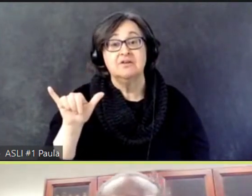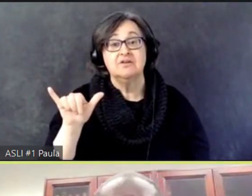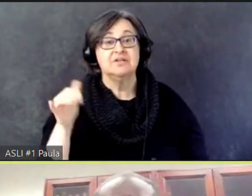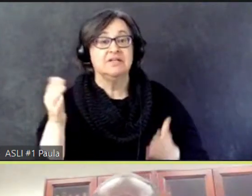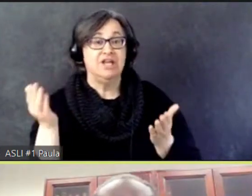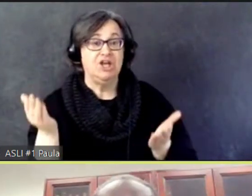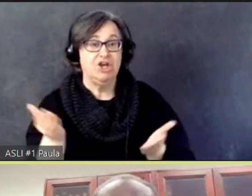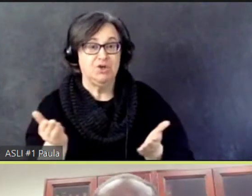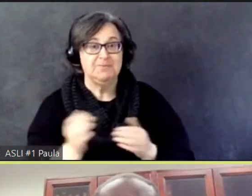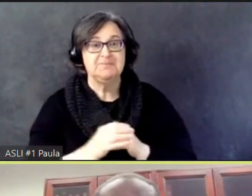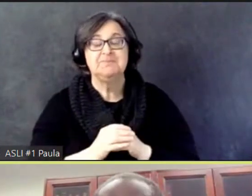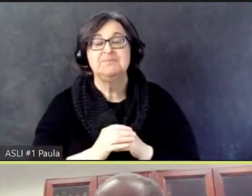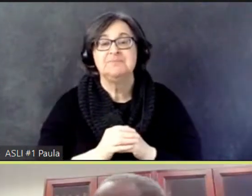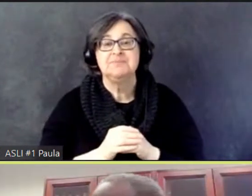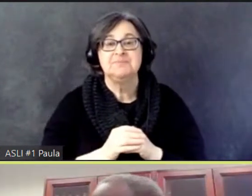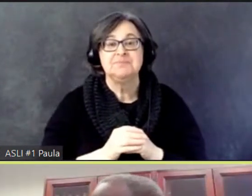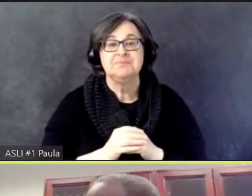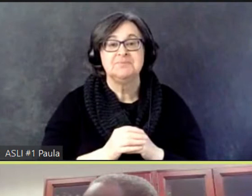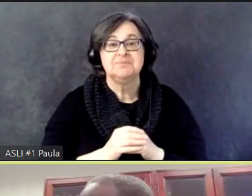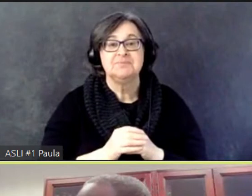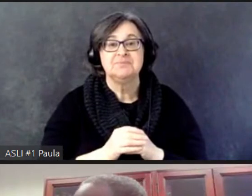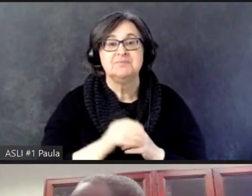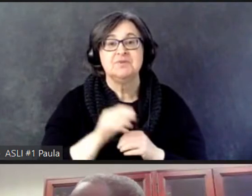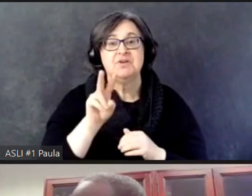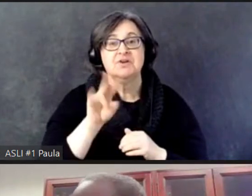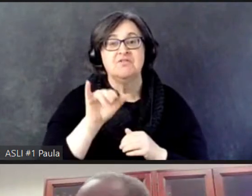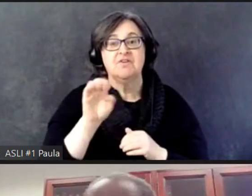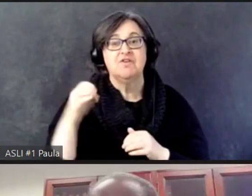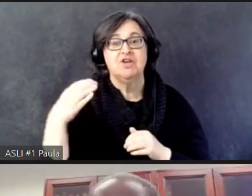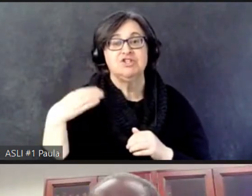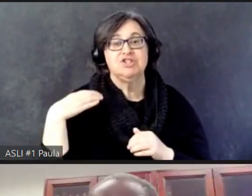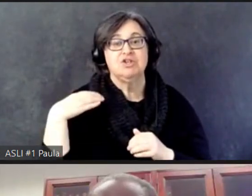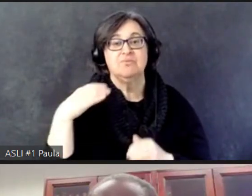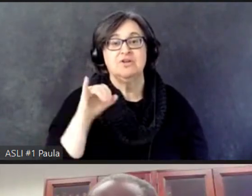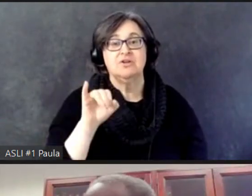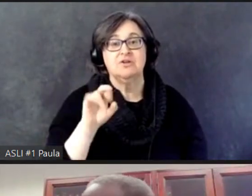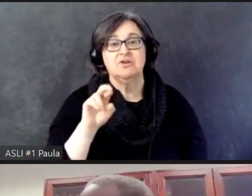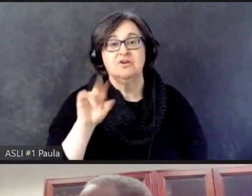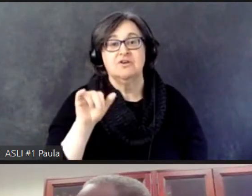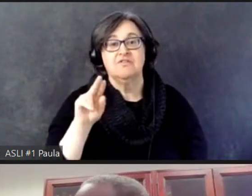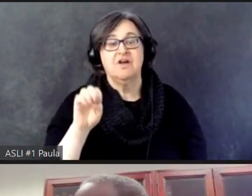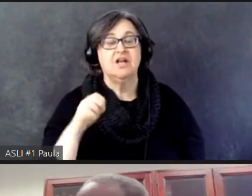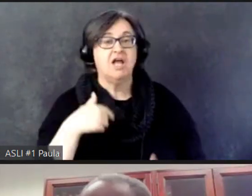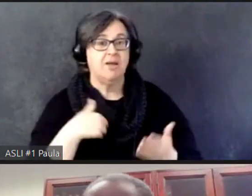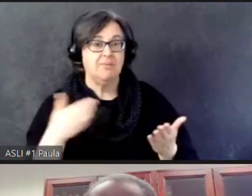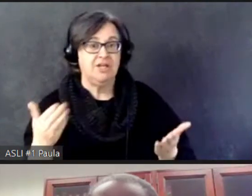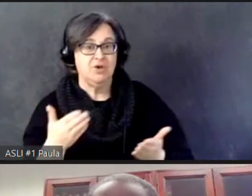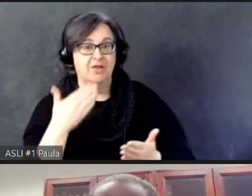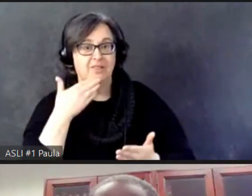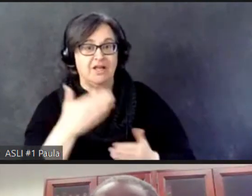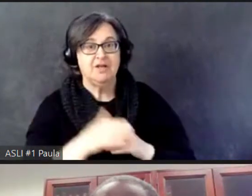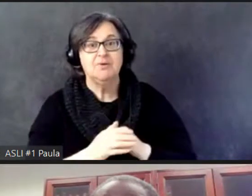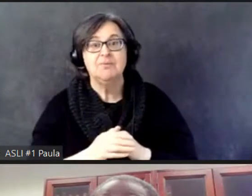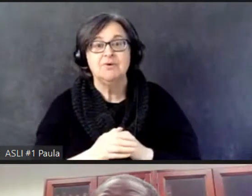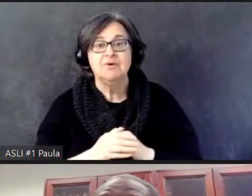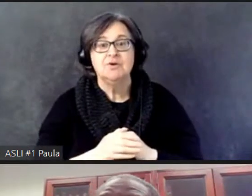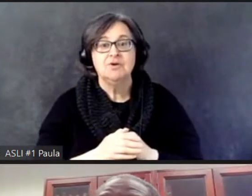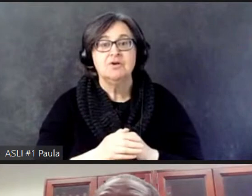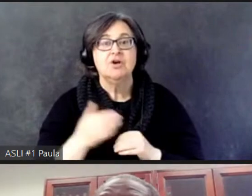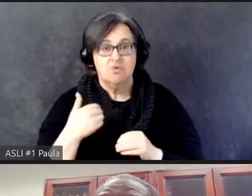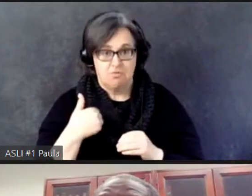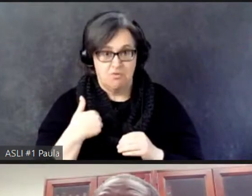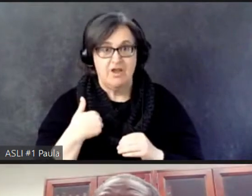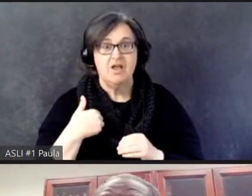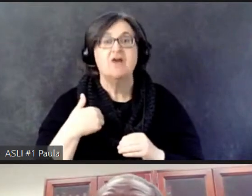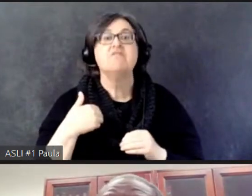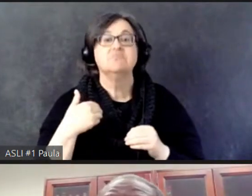Here. Okay, and Vice Chairman Irvine? I'm here. Thank you. Okay, we've got a quorum of the